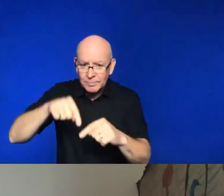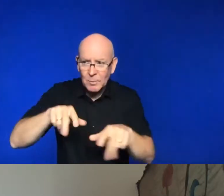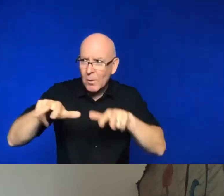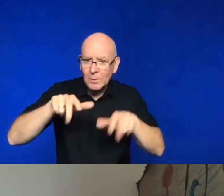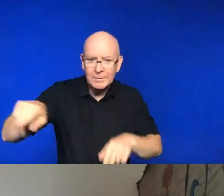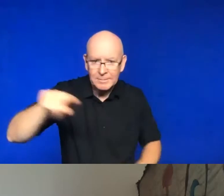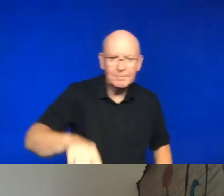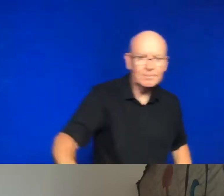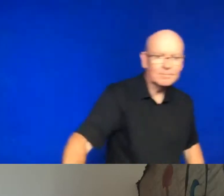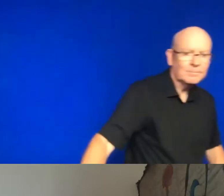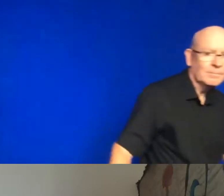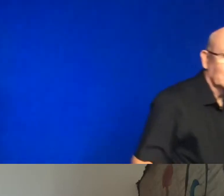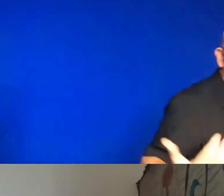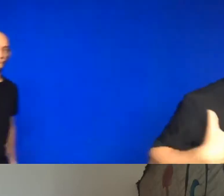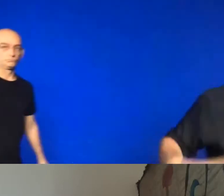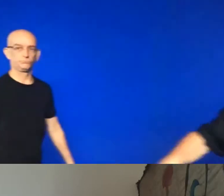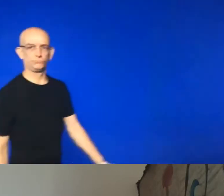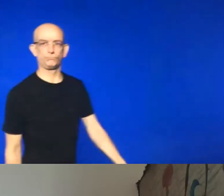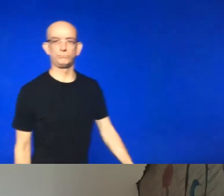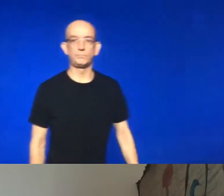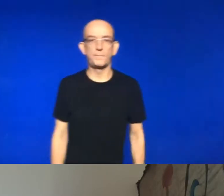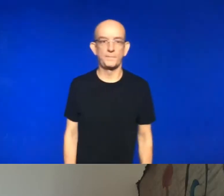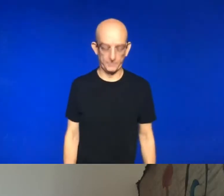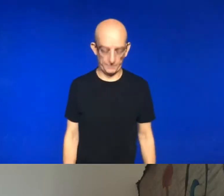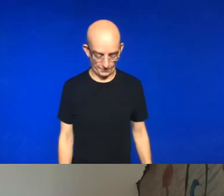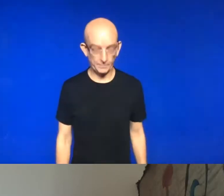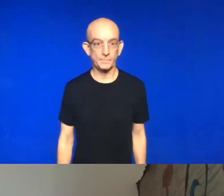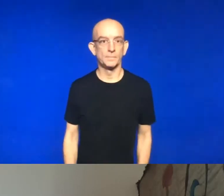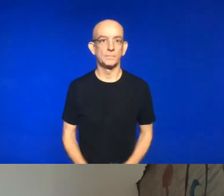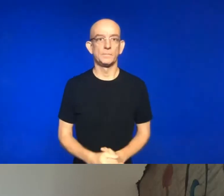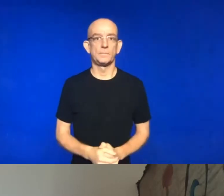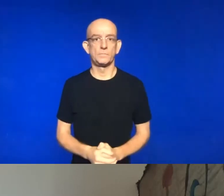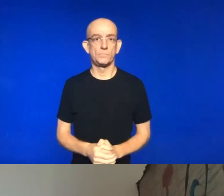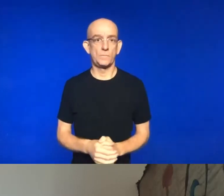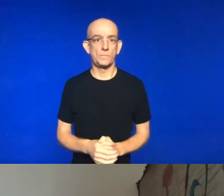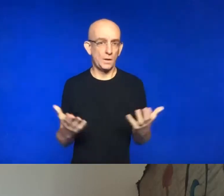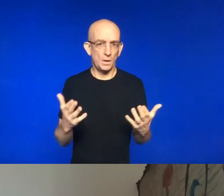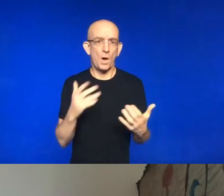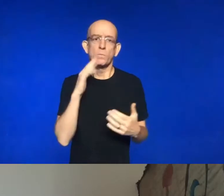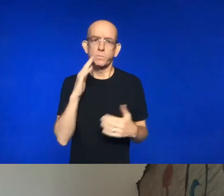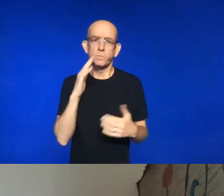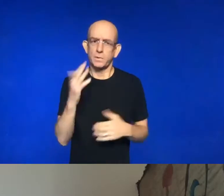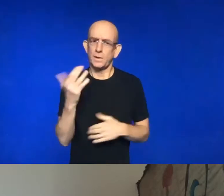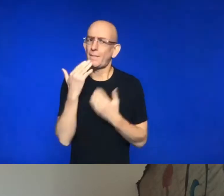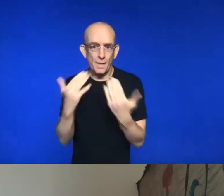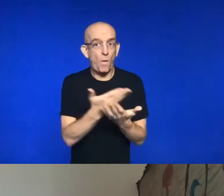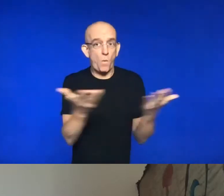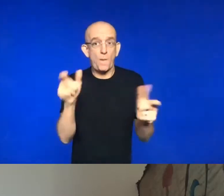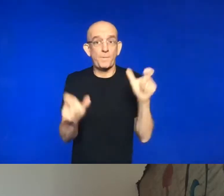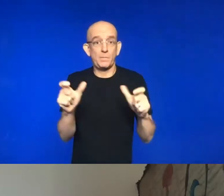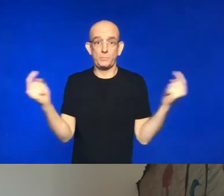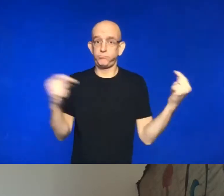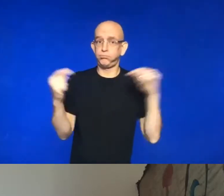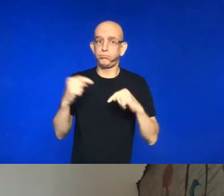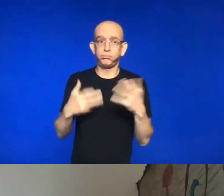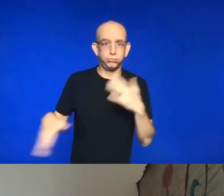IDA have worked on when it comes to the recent resolution, WHO resolution on COVID-19